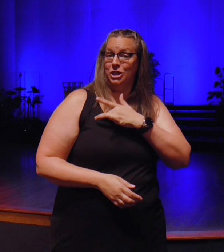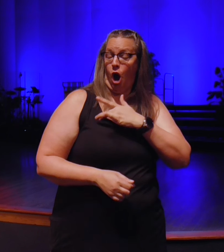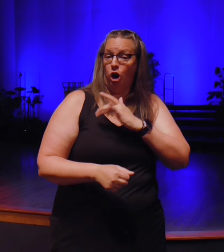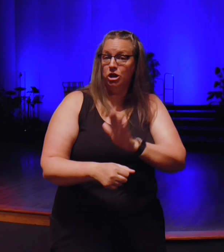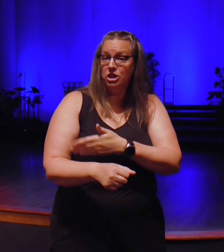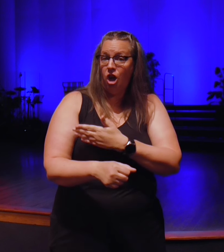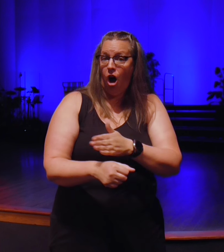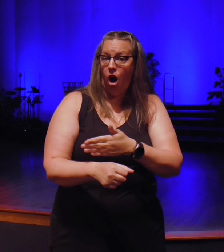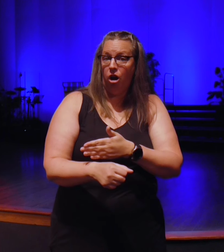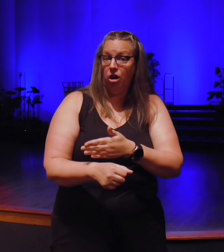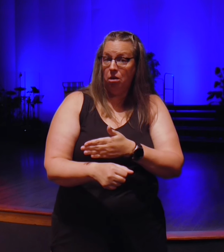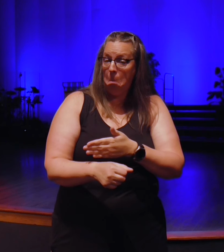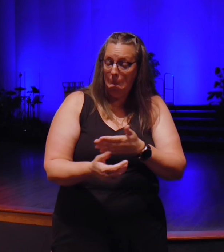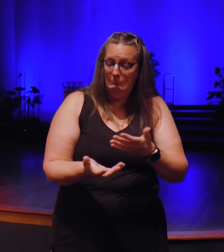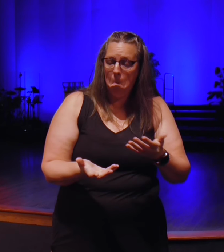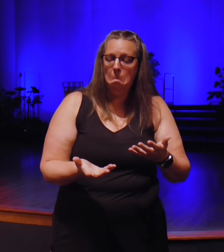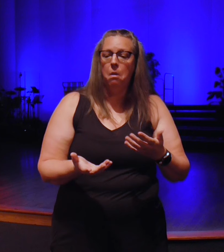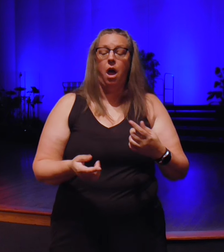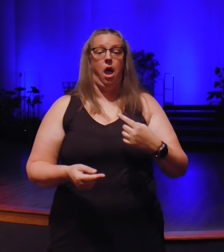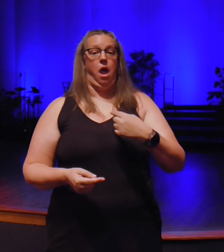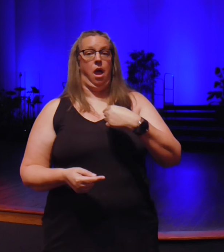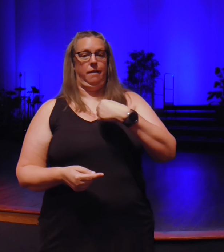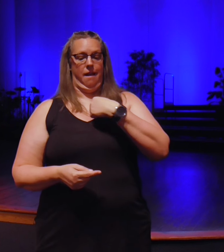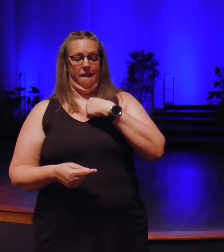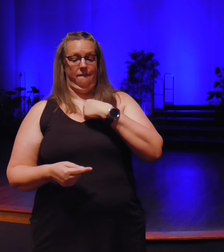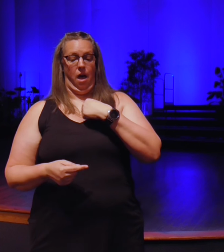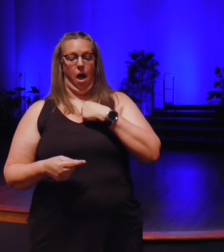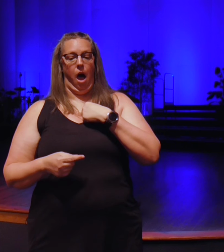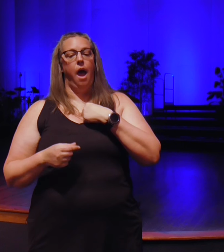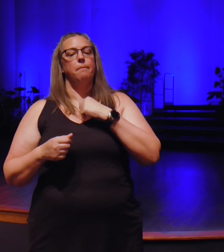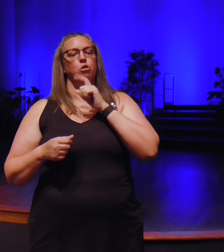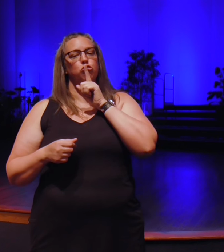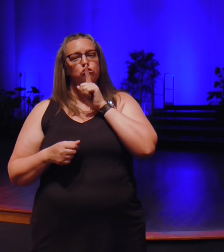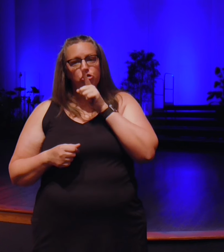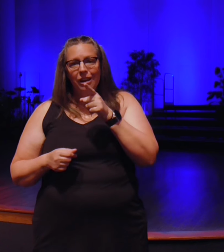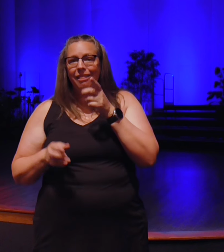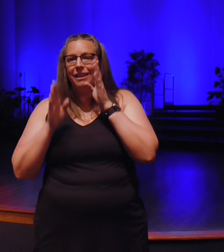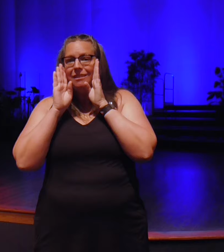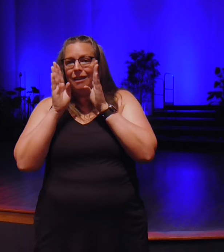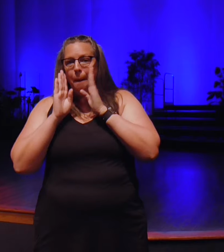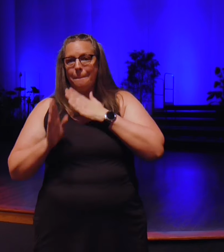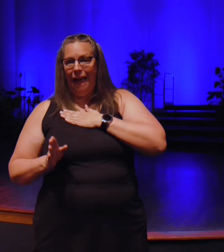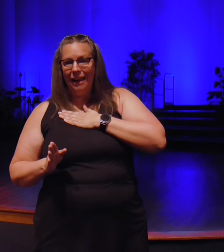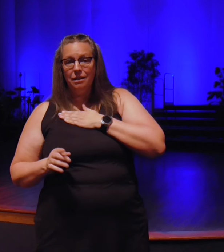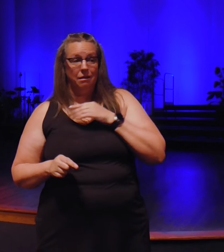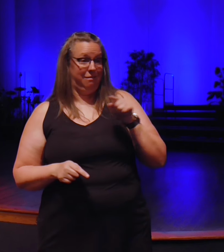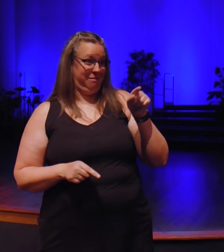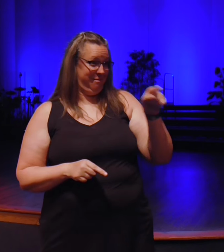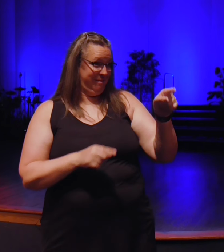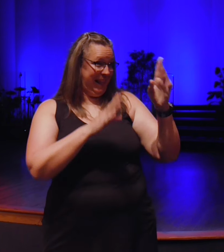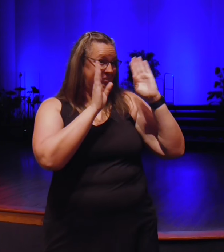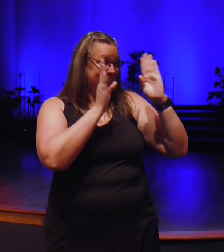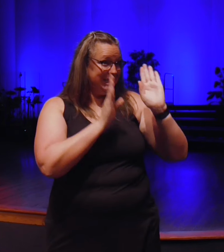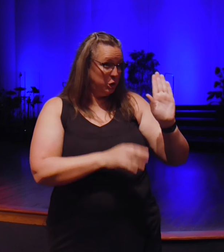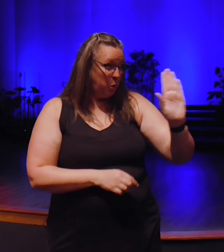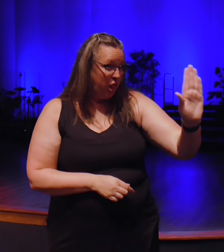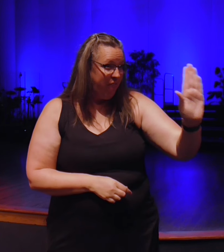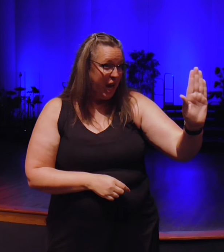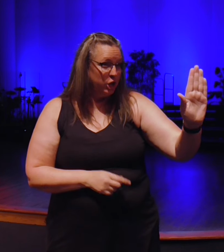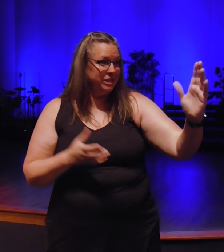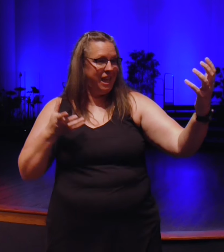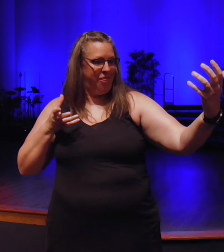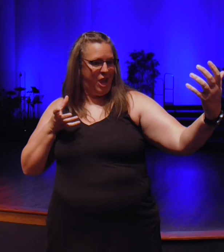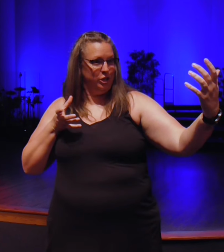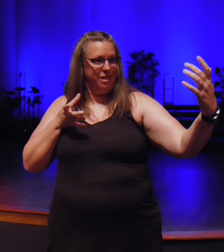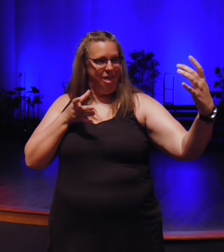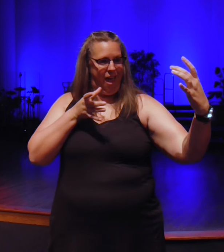your own, and someone else is in resonance of theirs, and there's listening, the shared sanctuary that is